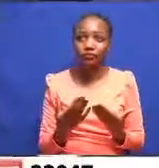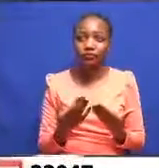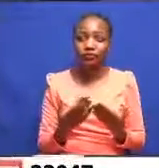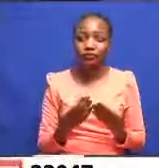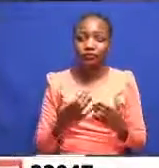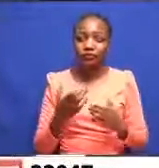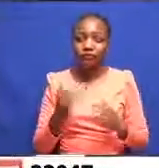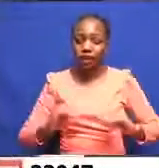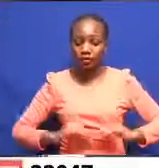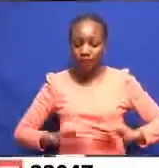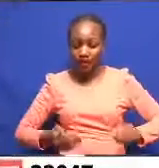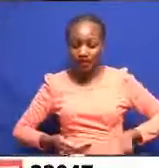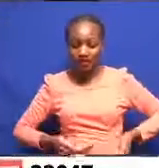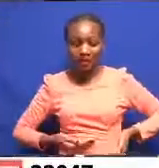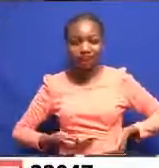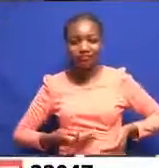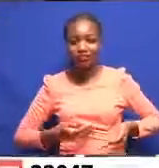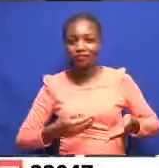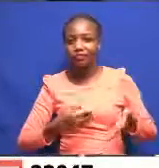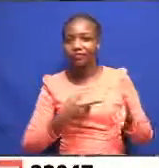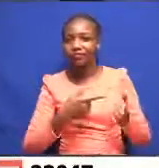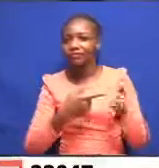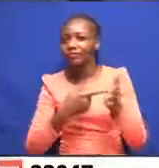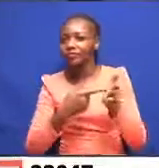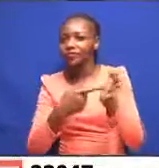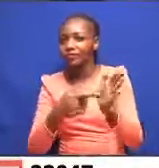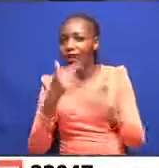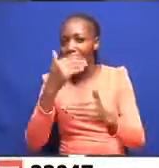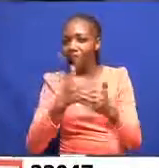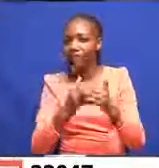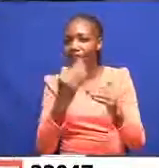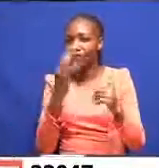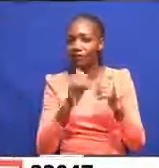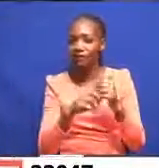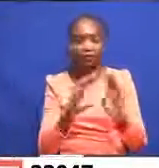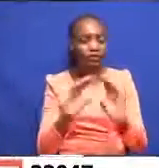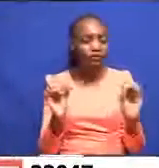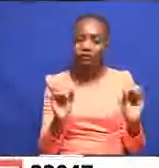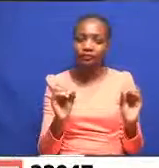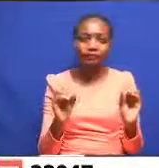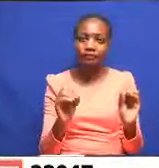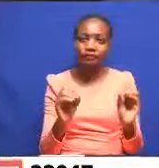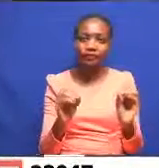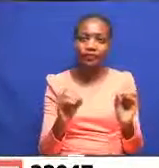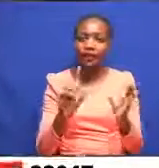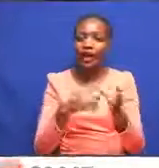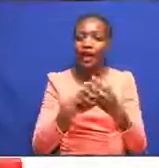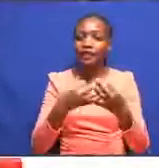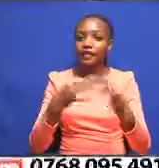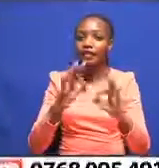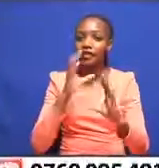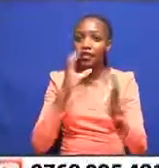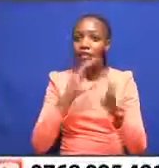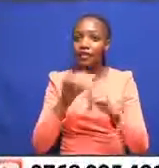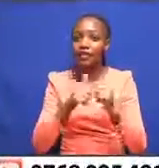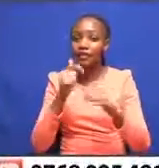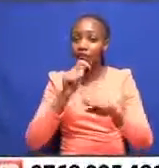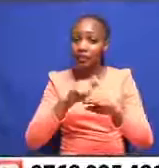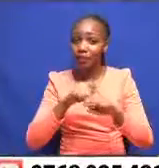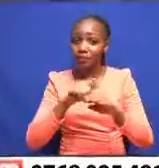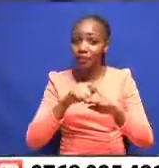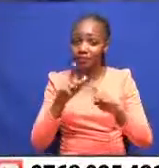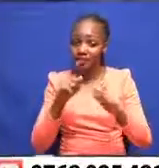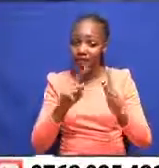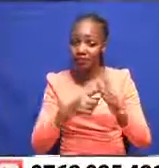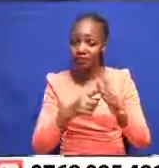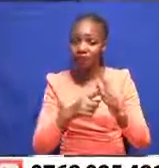pregnancies don't show before they are over 3 months, and if we are talking about the time this started,